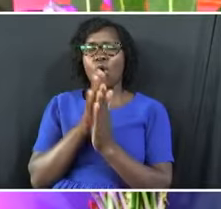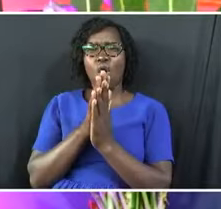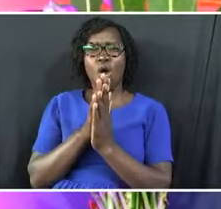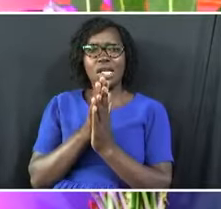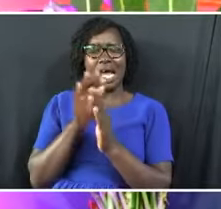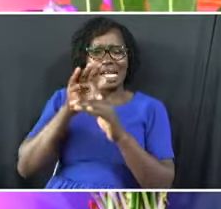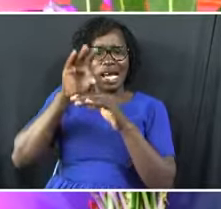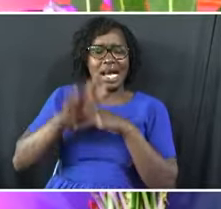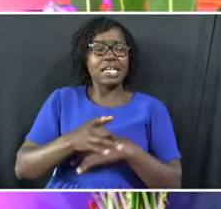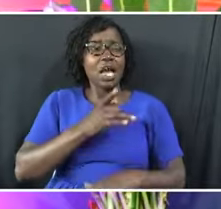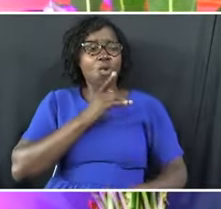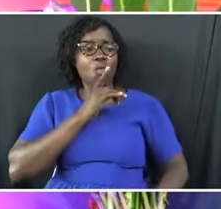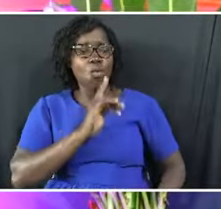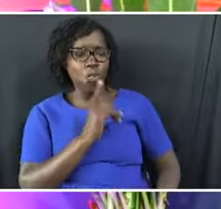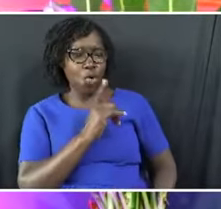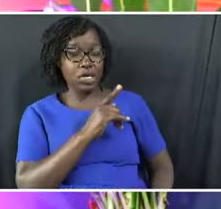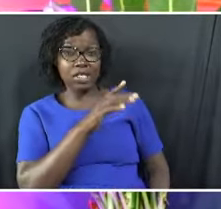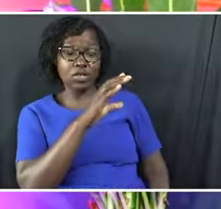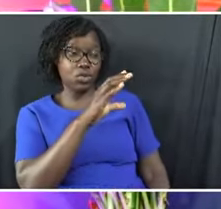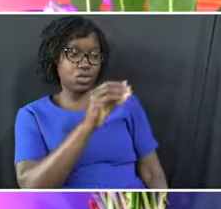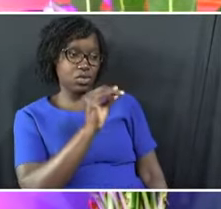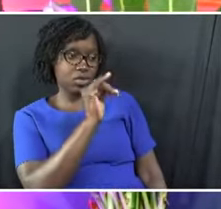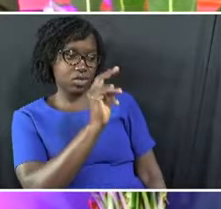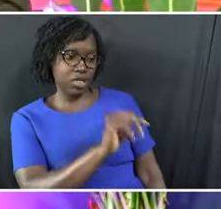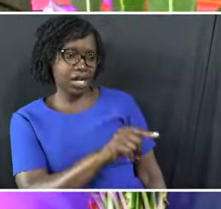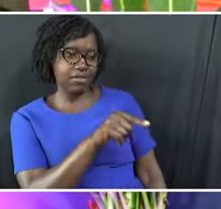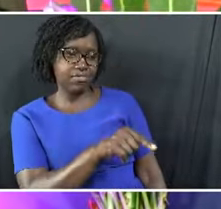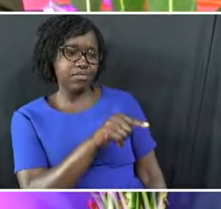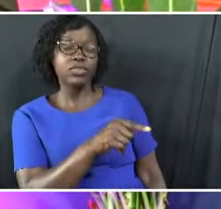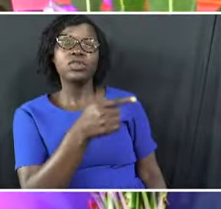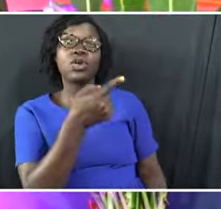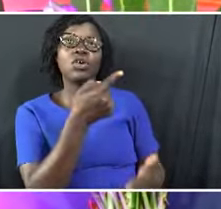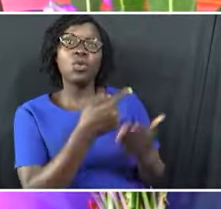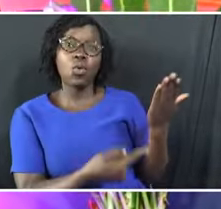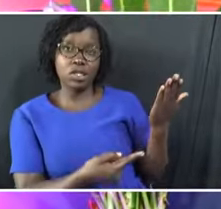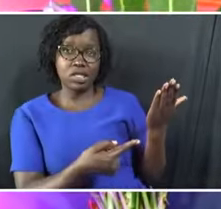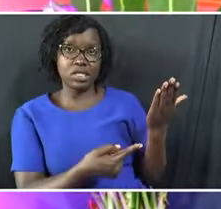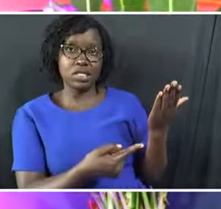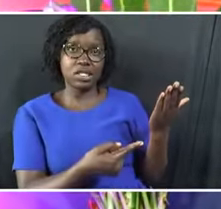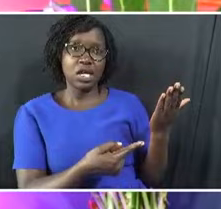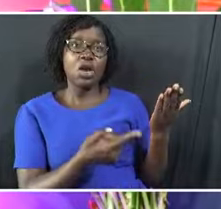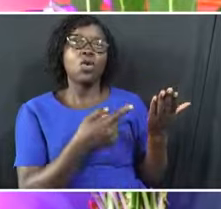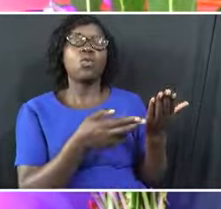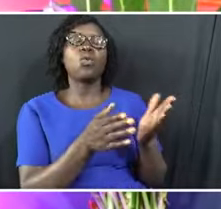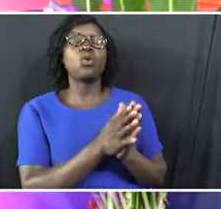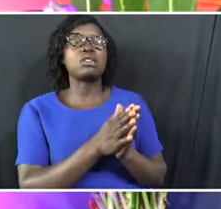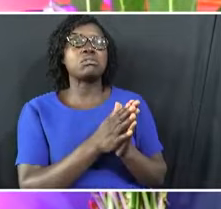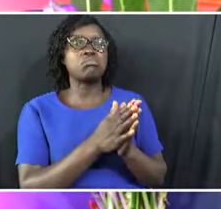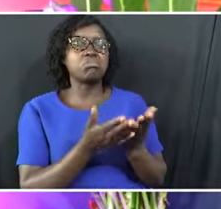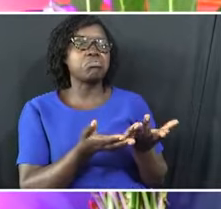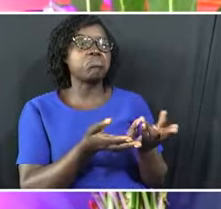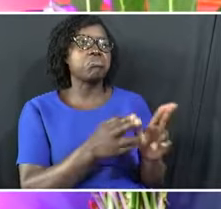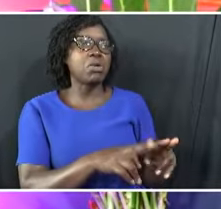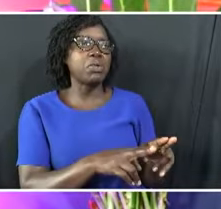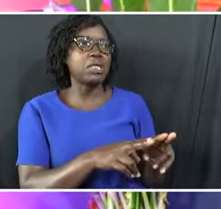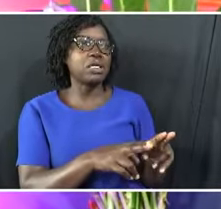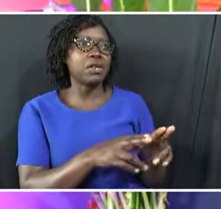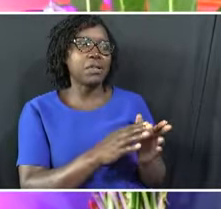warning to Cain on what was ahead of him.